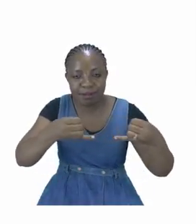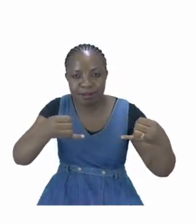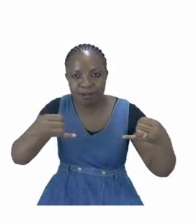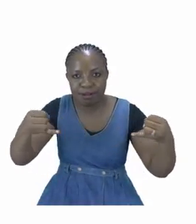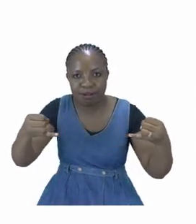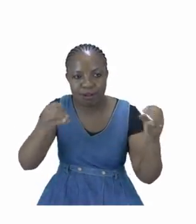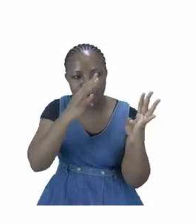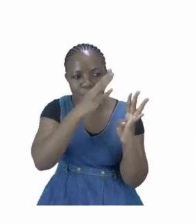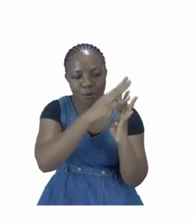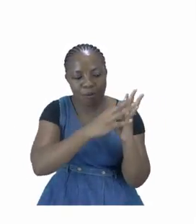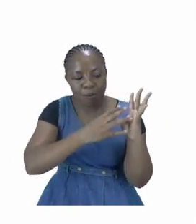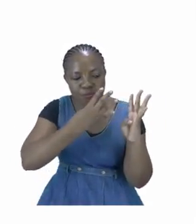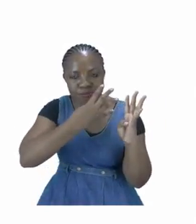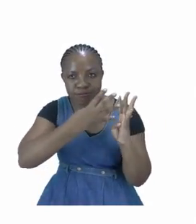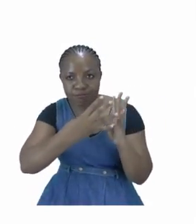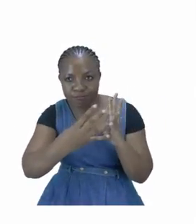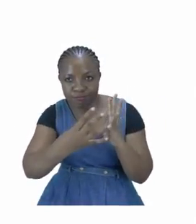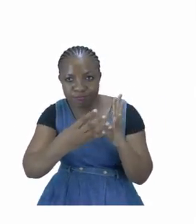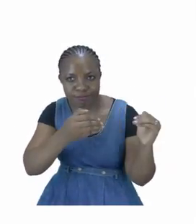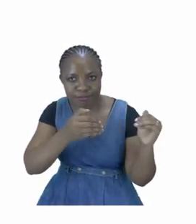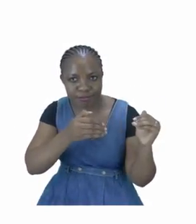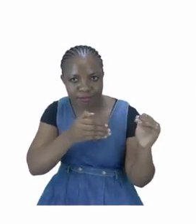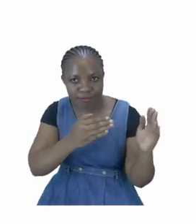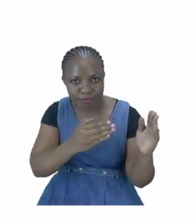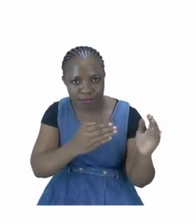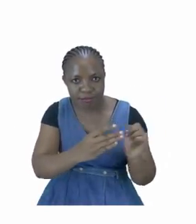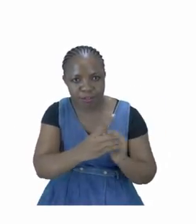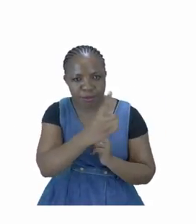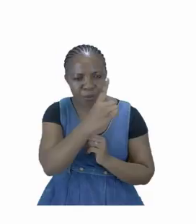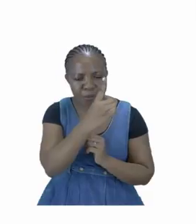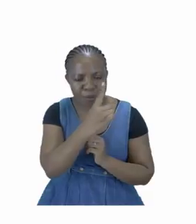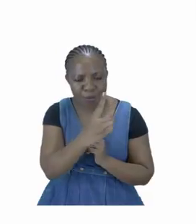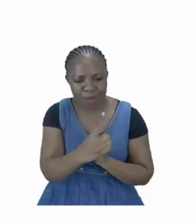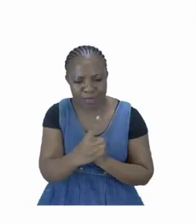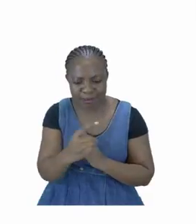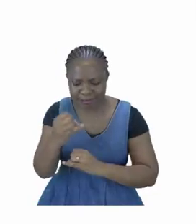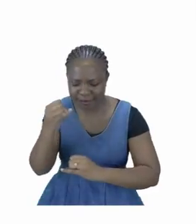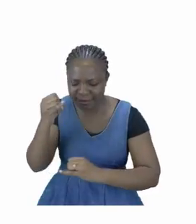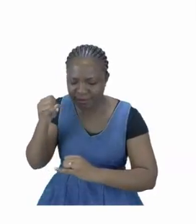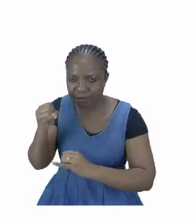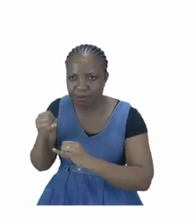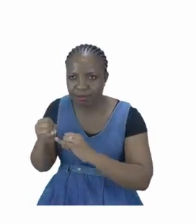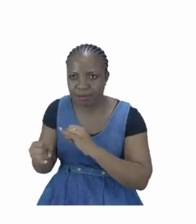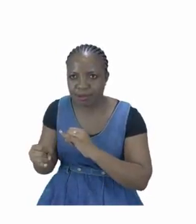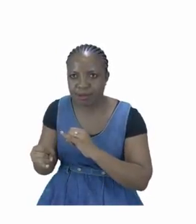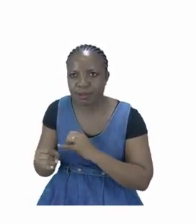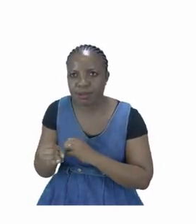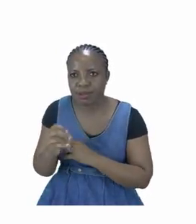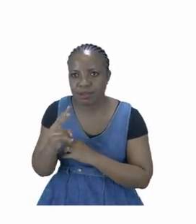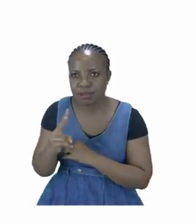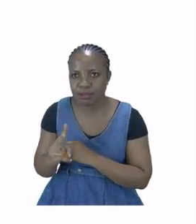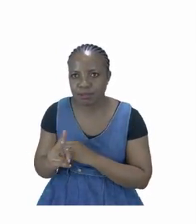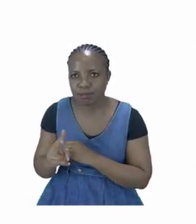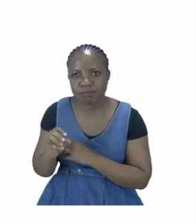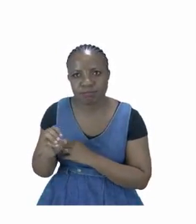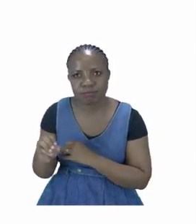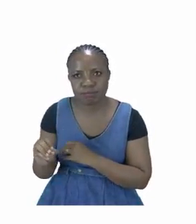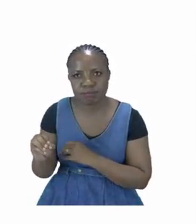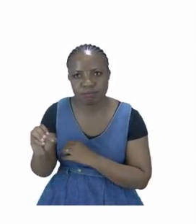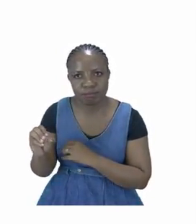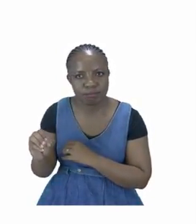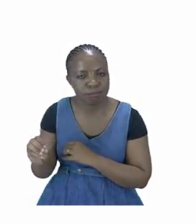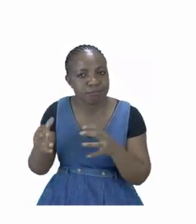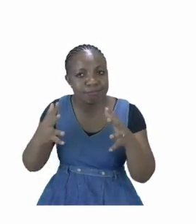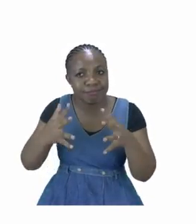1 and going all the way to 200. That is a big number.